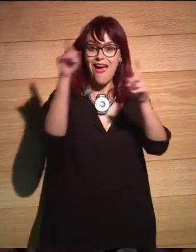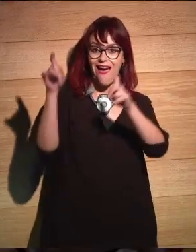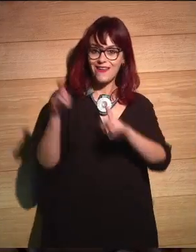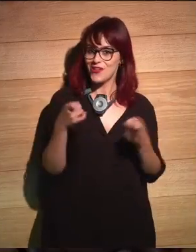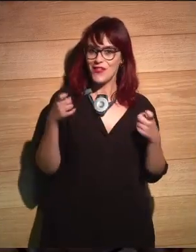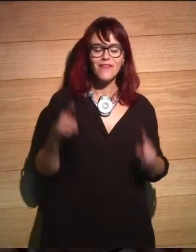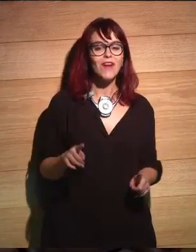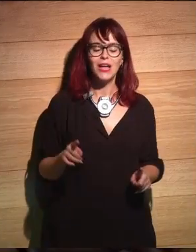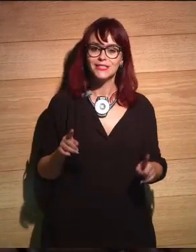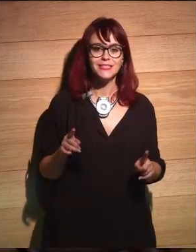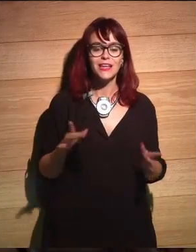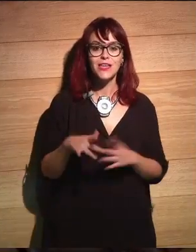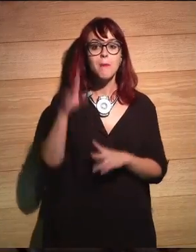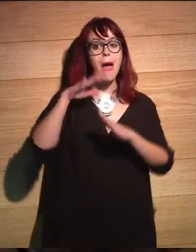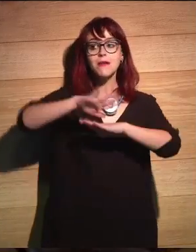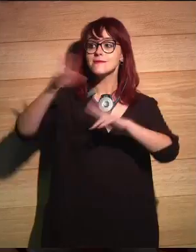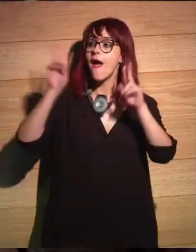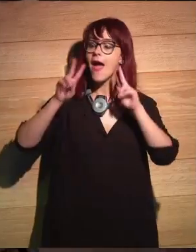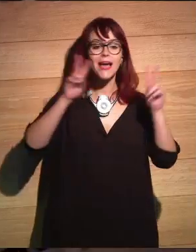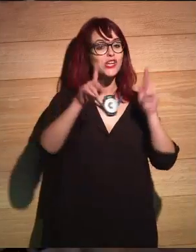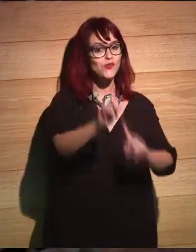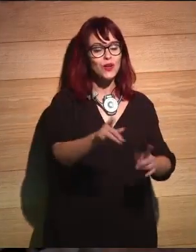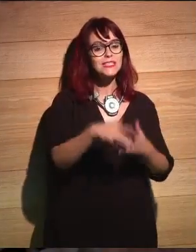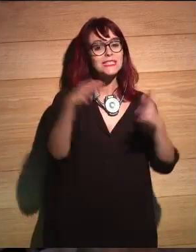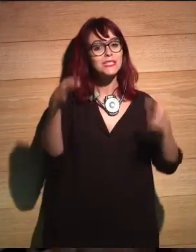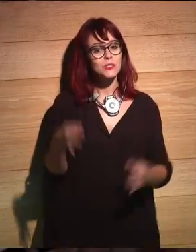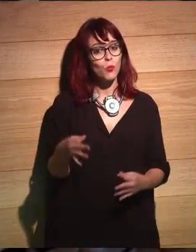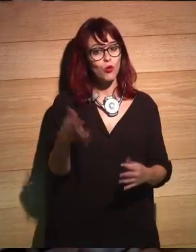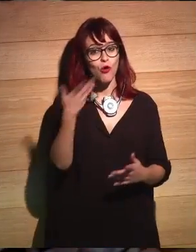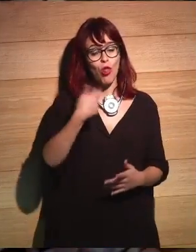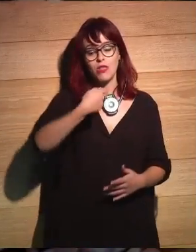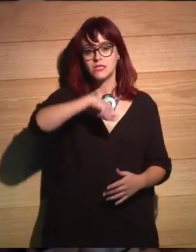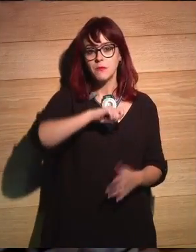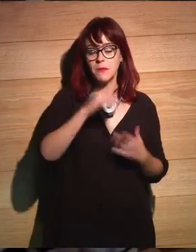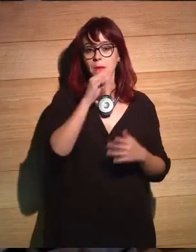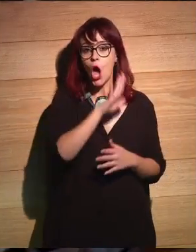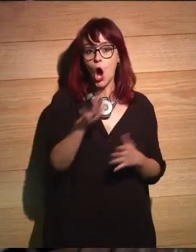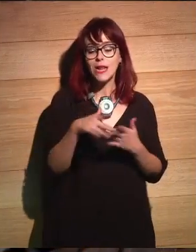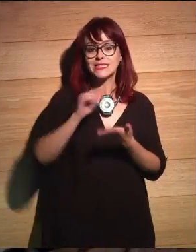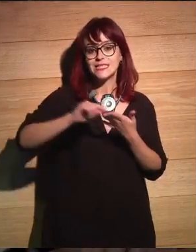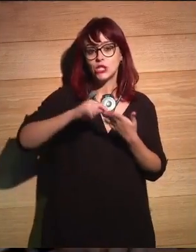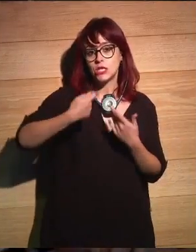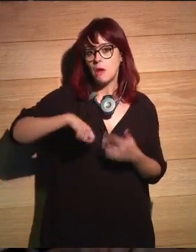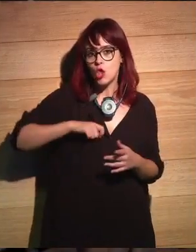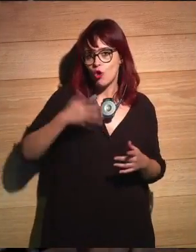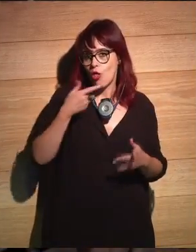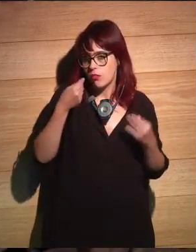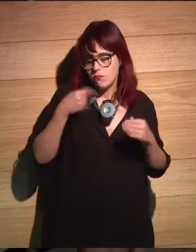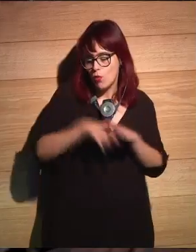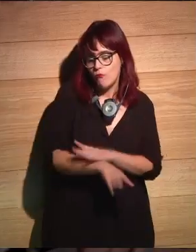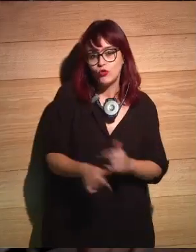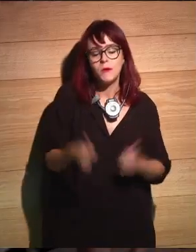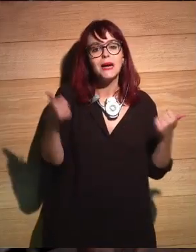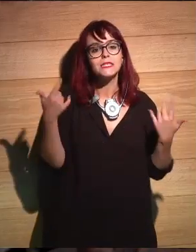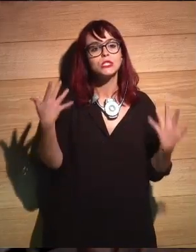to travel through the places and look at the landscape. Perhaps you will know better, you will